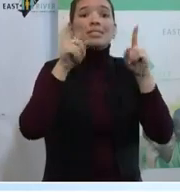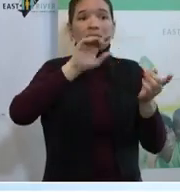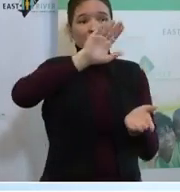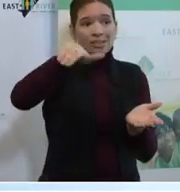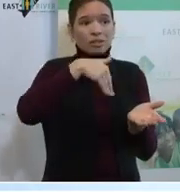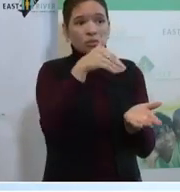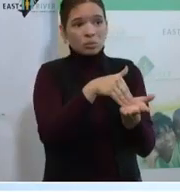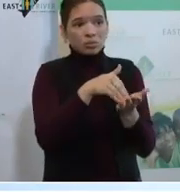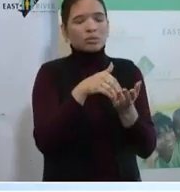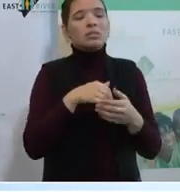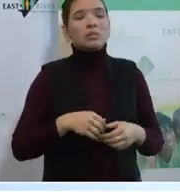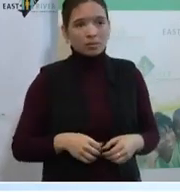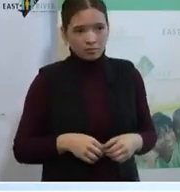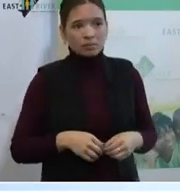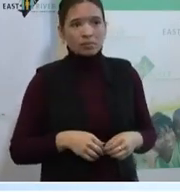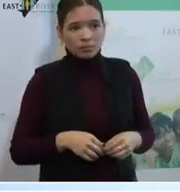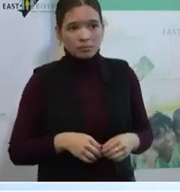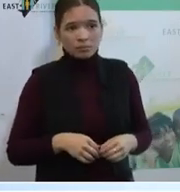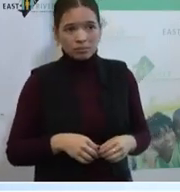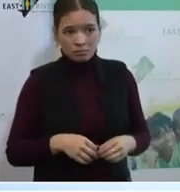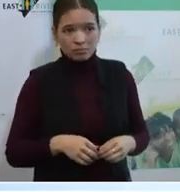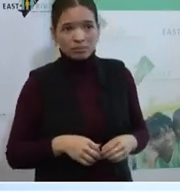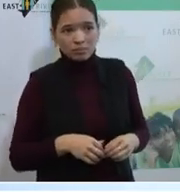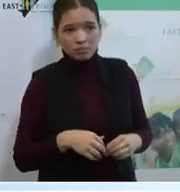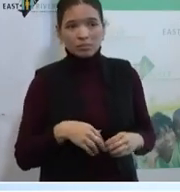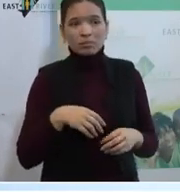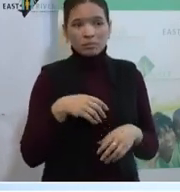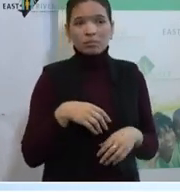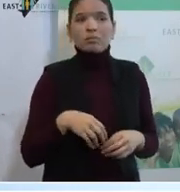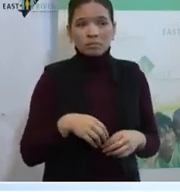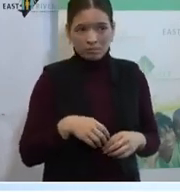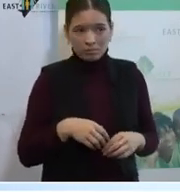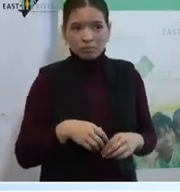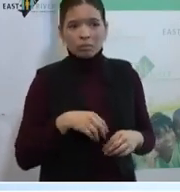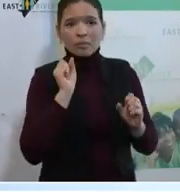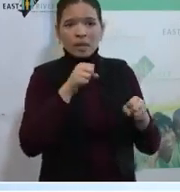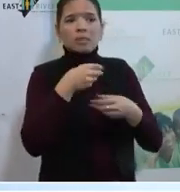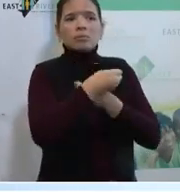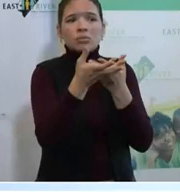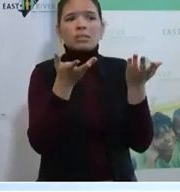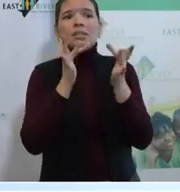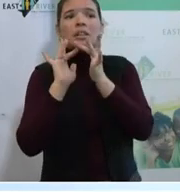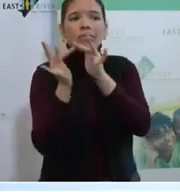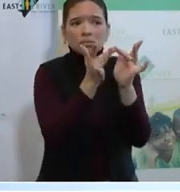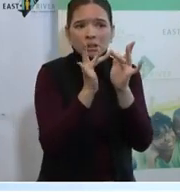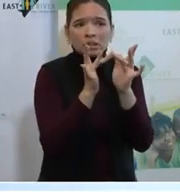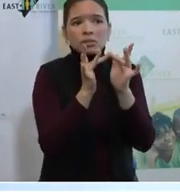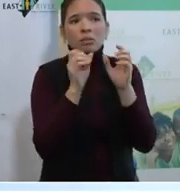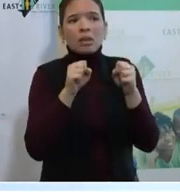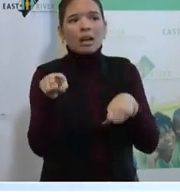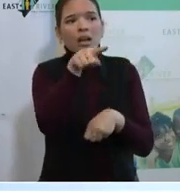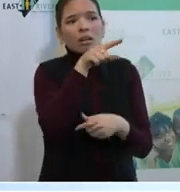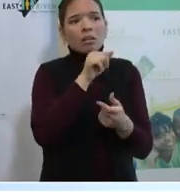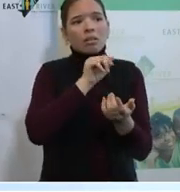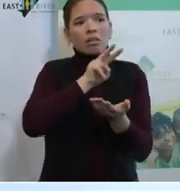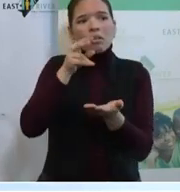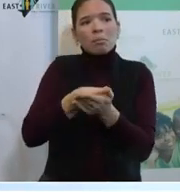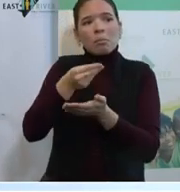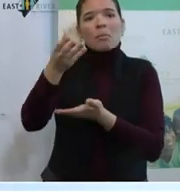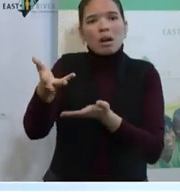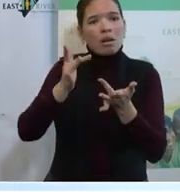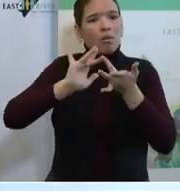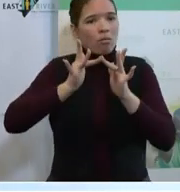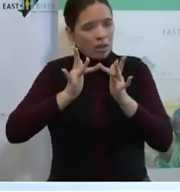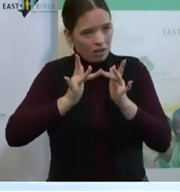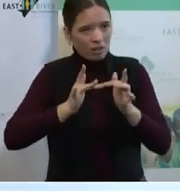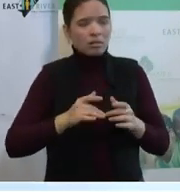years virtually, where you could come in person or you could follow online. That's one way. Over the weekend, I hosted a meeting, an all ANC meeting,